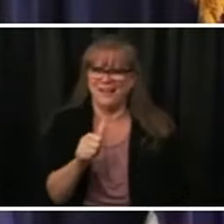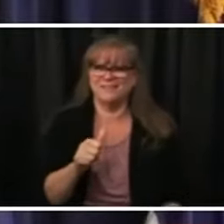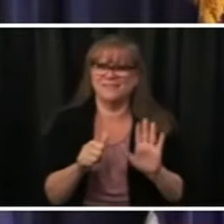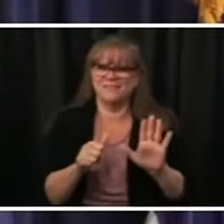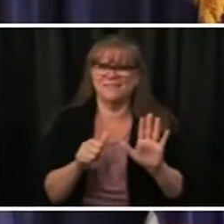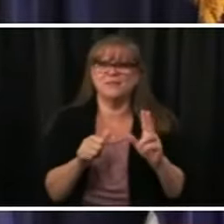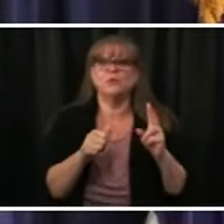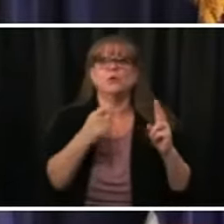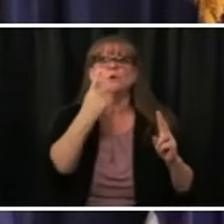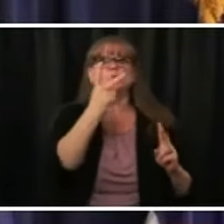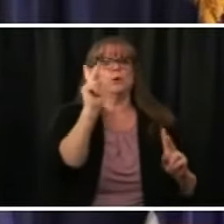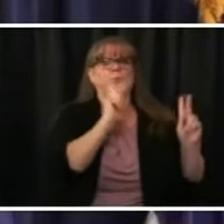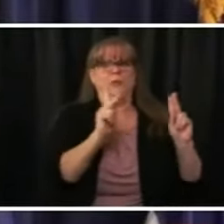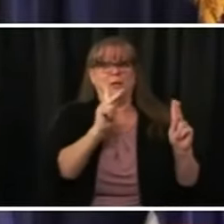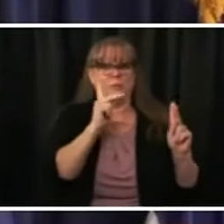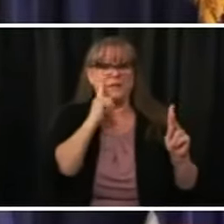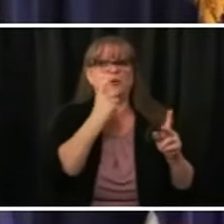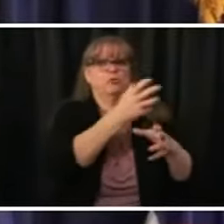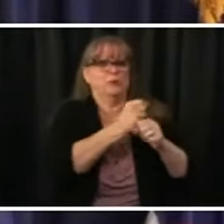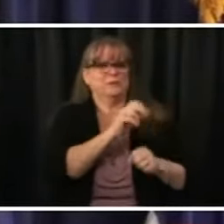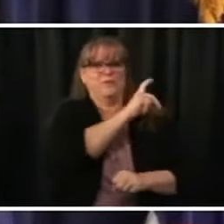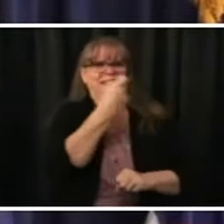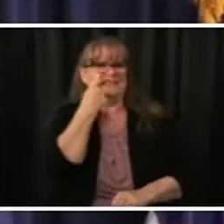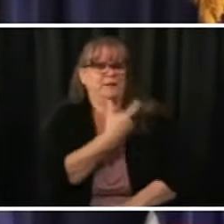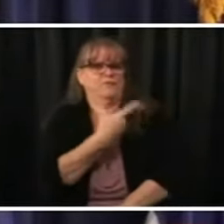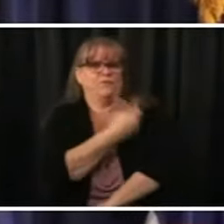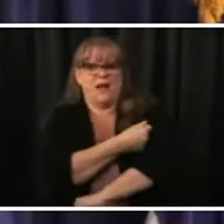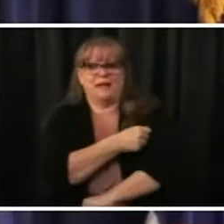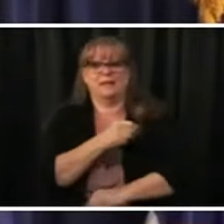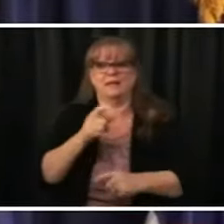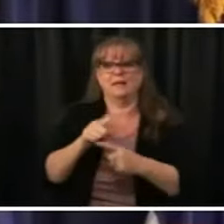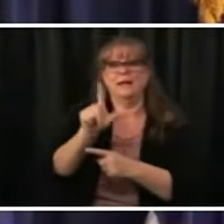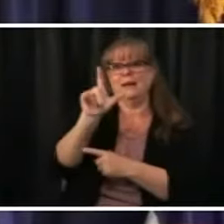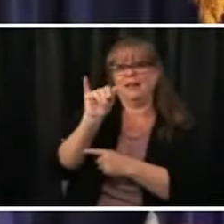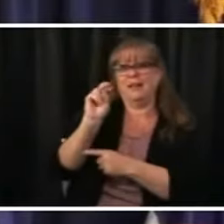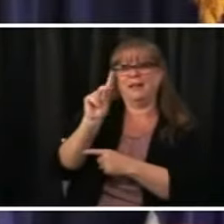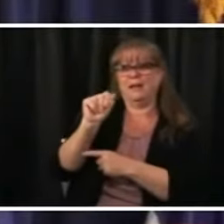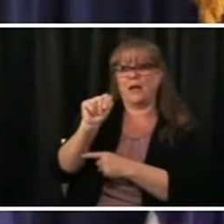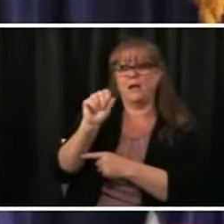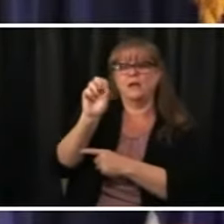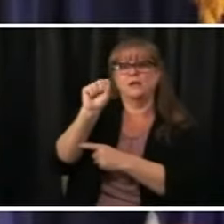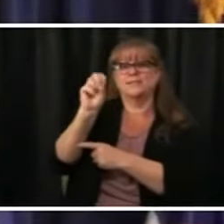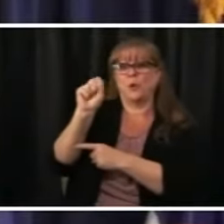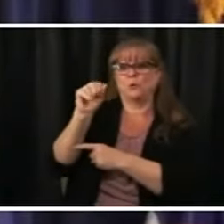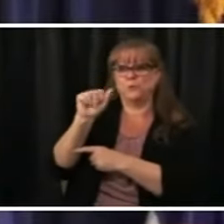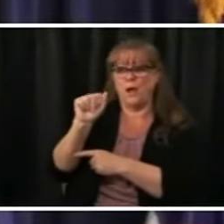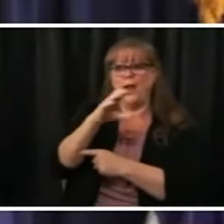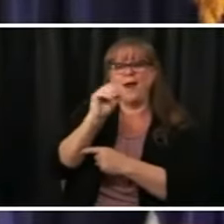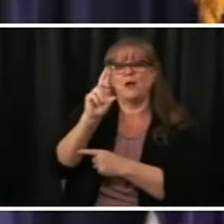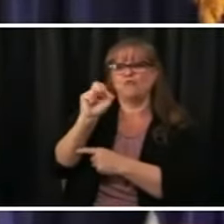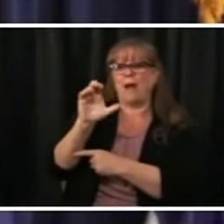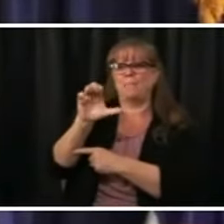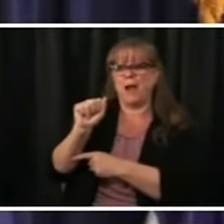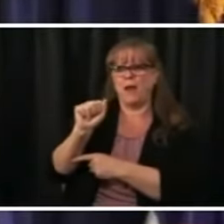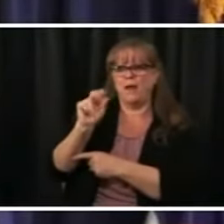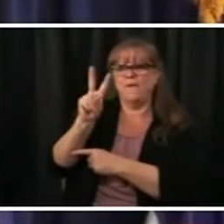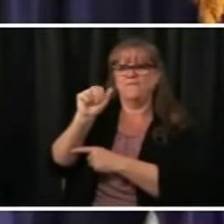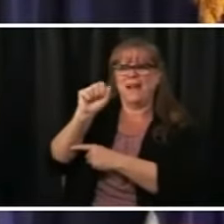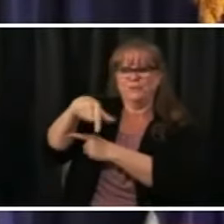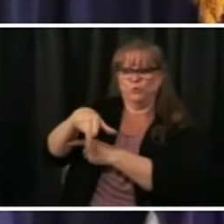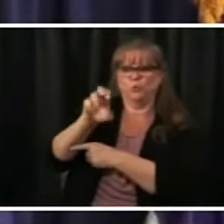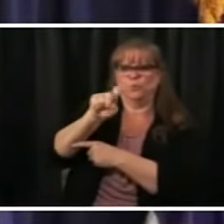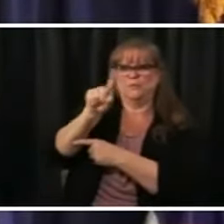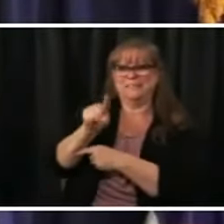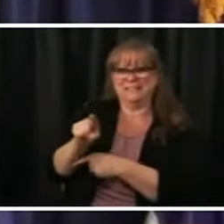recently, Linda Sosa and Rebecca Vasquez. They both got their vaccine, and they're both 70 and up. Linda